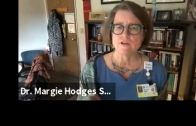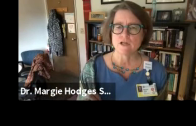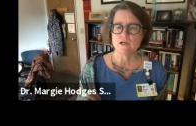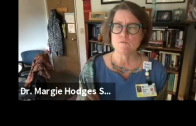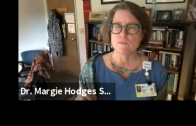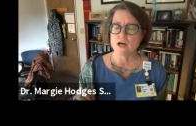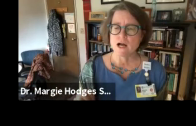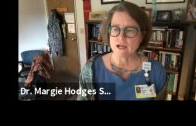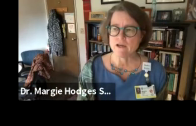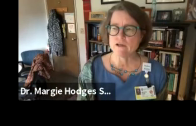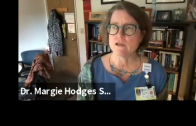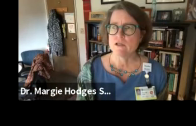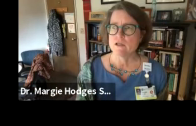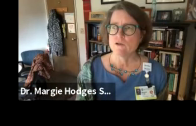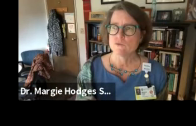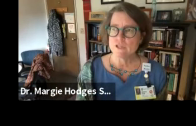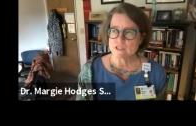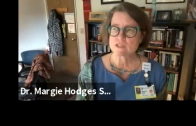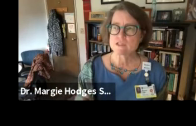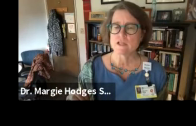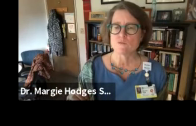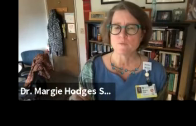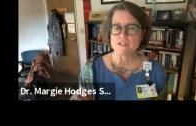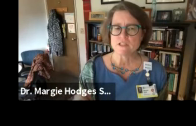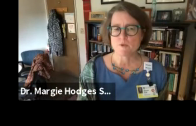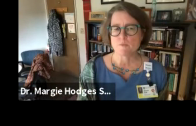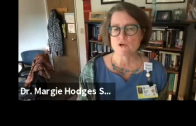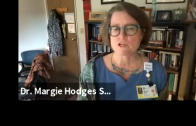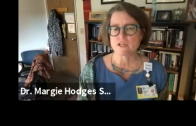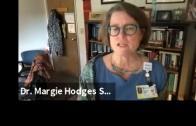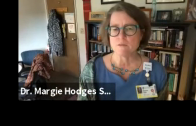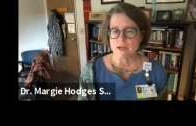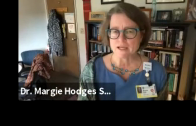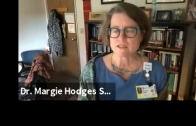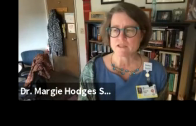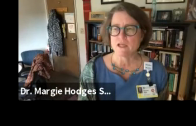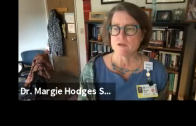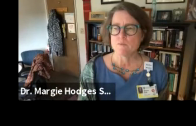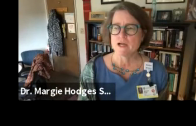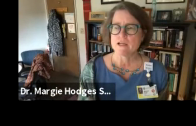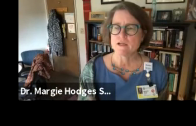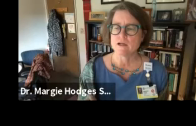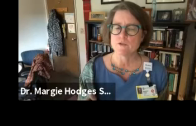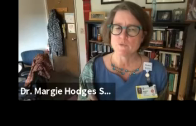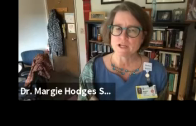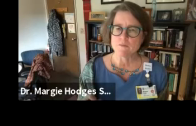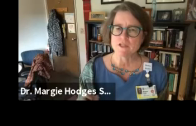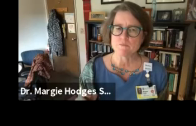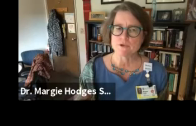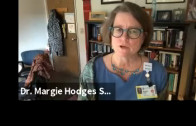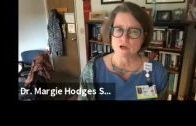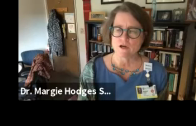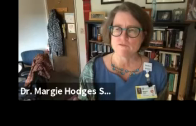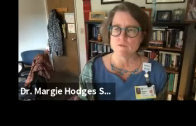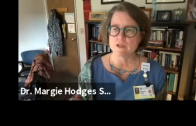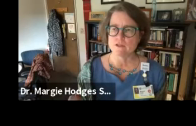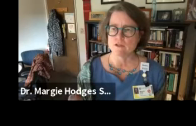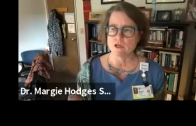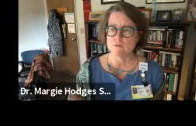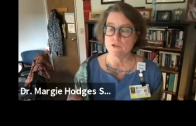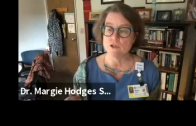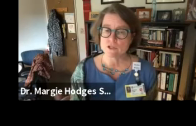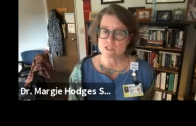have higher risks and will be disproportionately impacted by the recommended protocol from